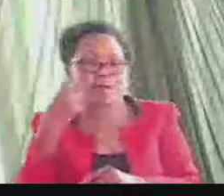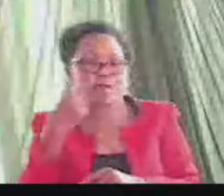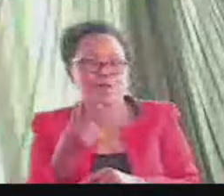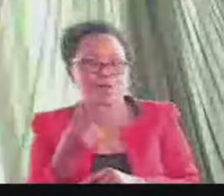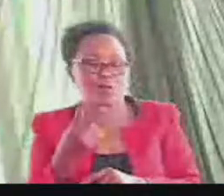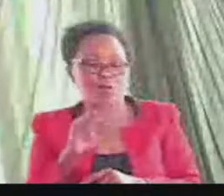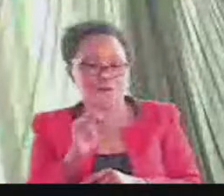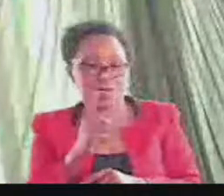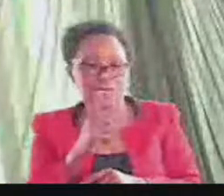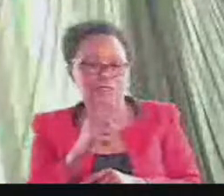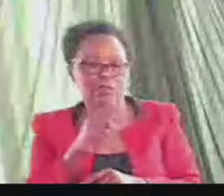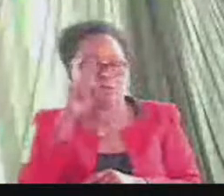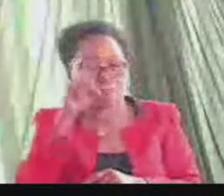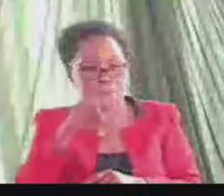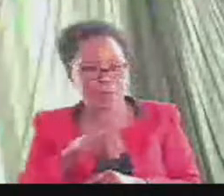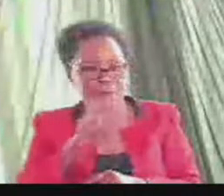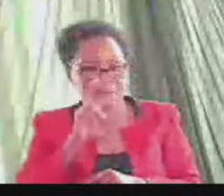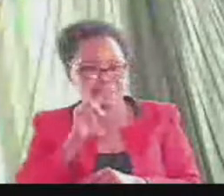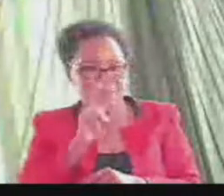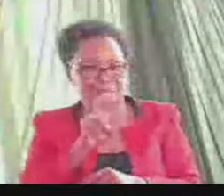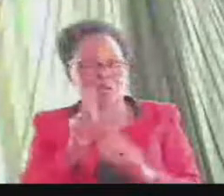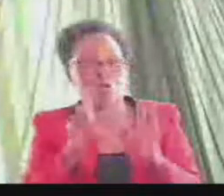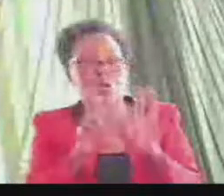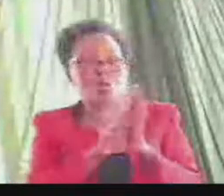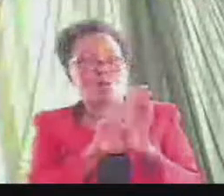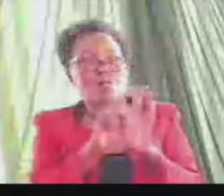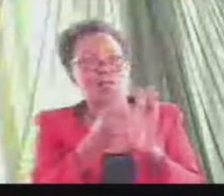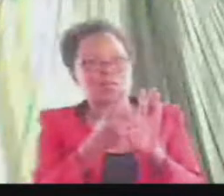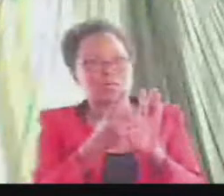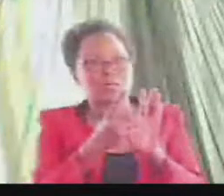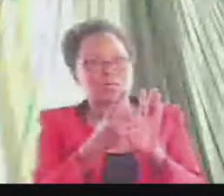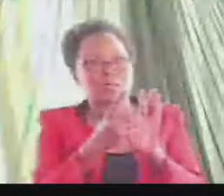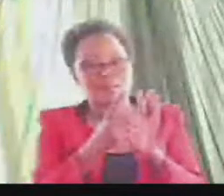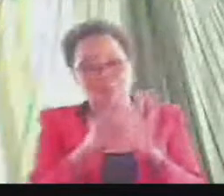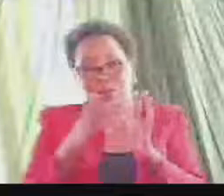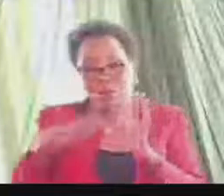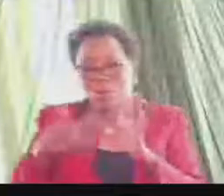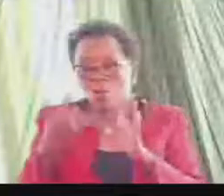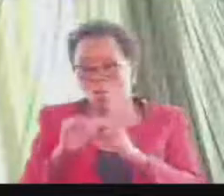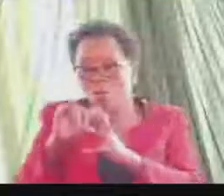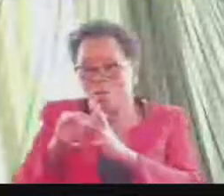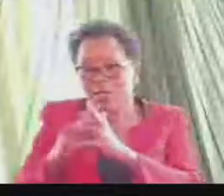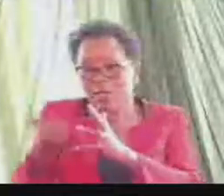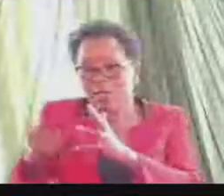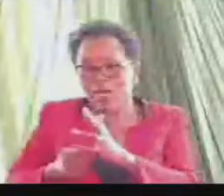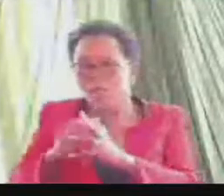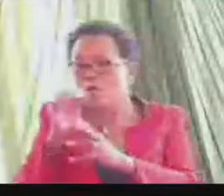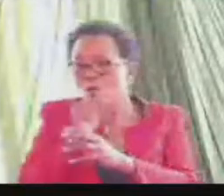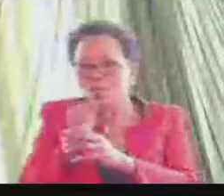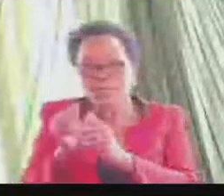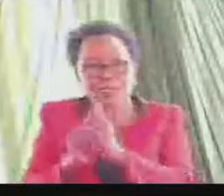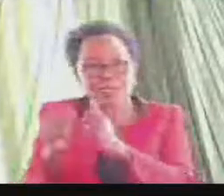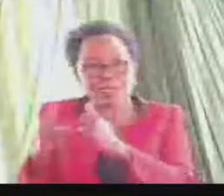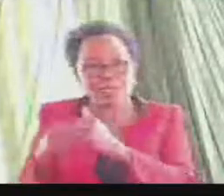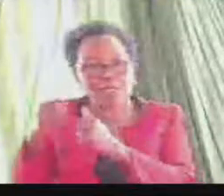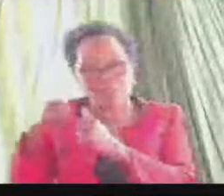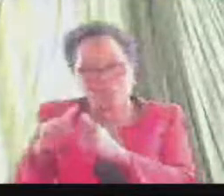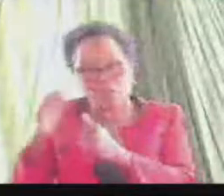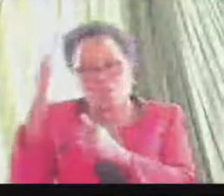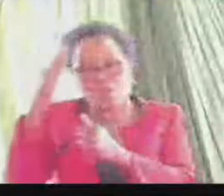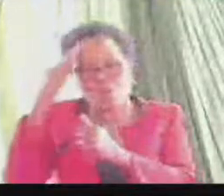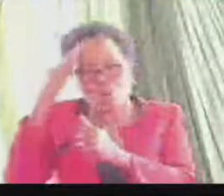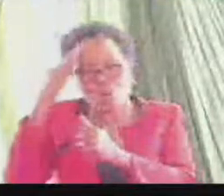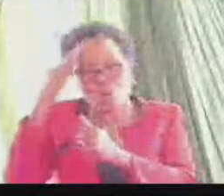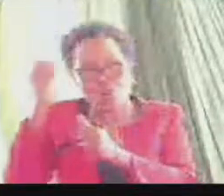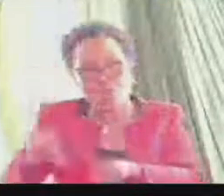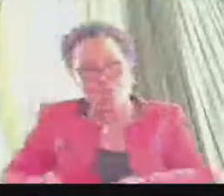law, and those who married off the 16-year-old girl knew that they are living in Kenya. In fact,